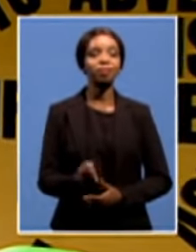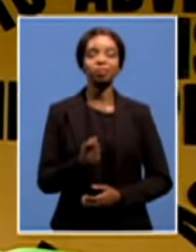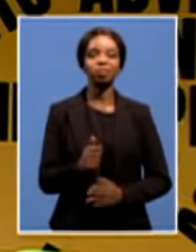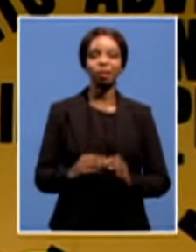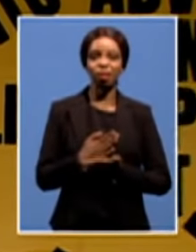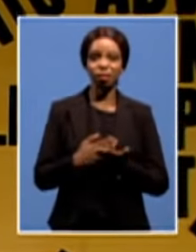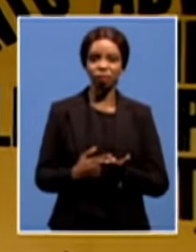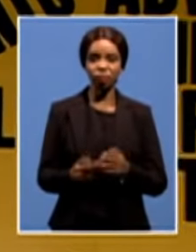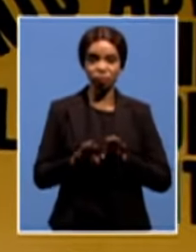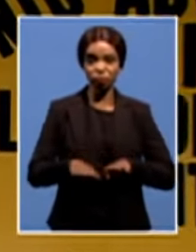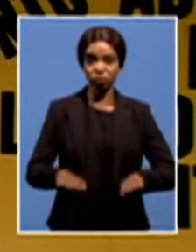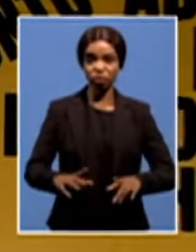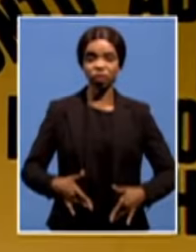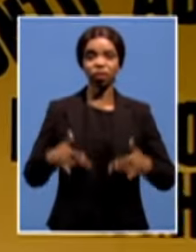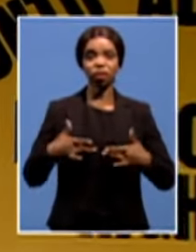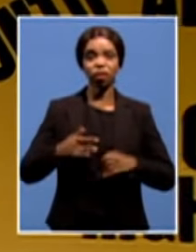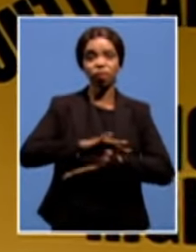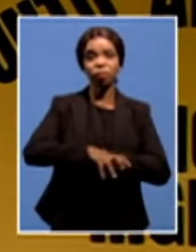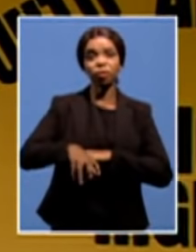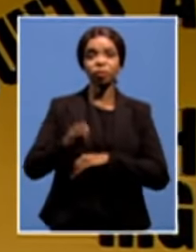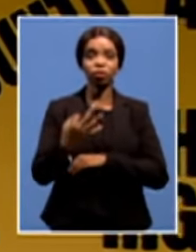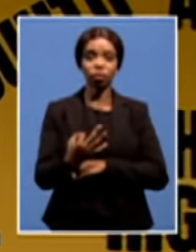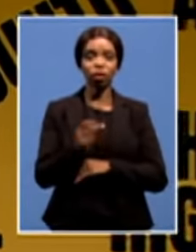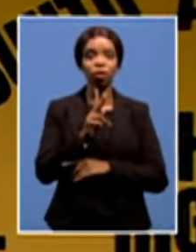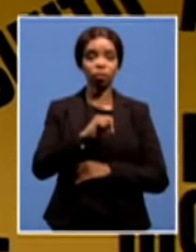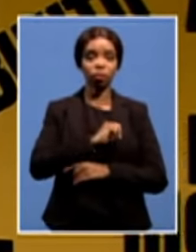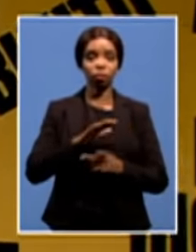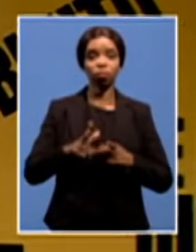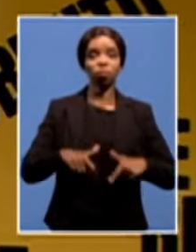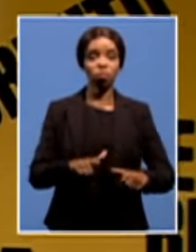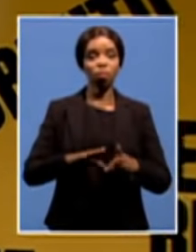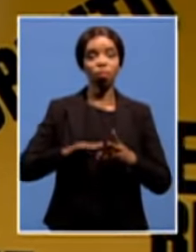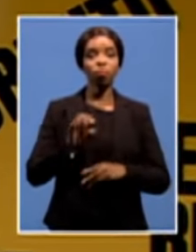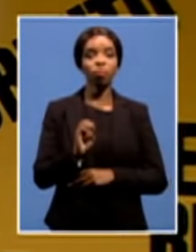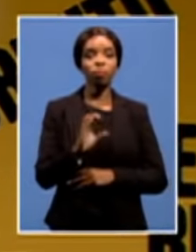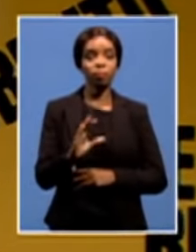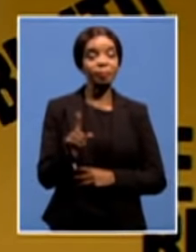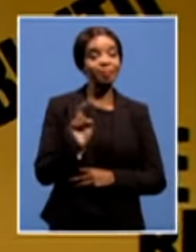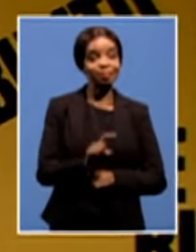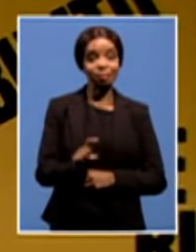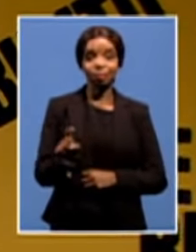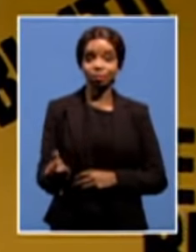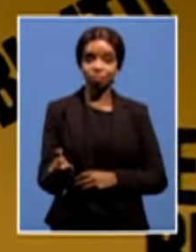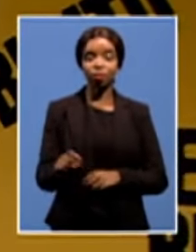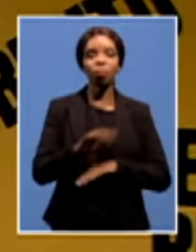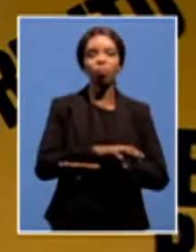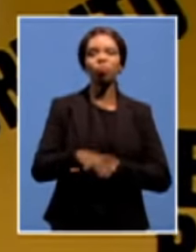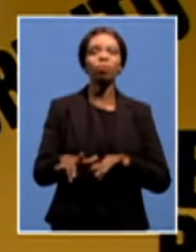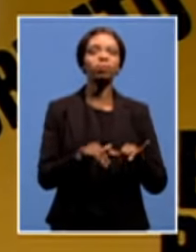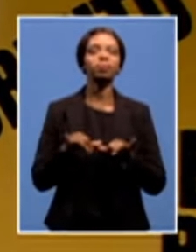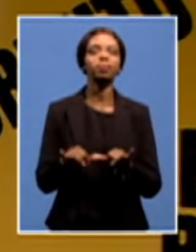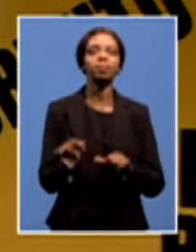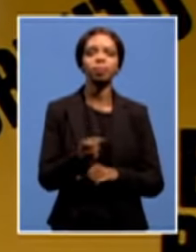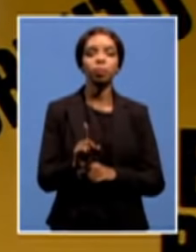in three provinces, KwaZulu-Natal, the Eastern Cape and Limpopo. What do those provinces have in common? High levels